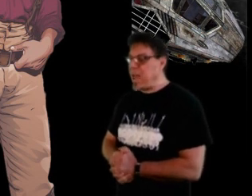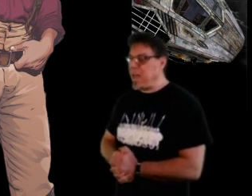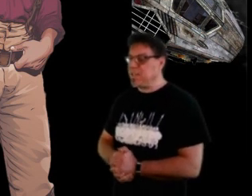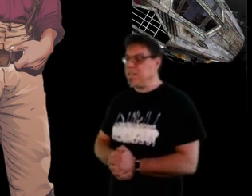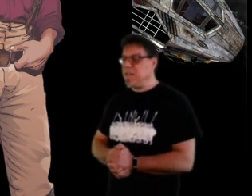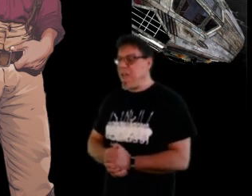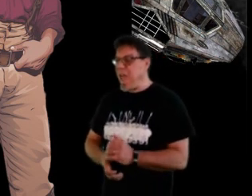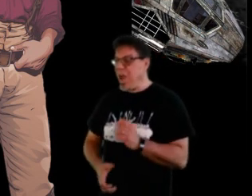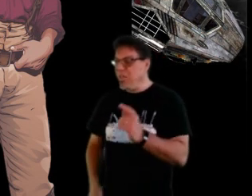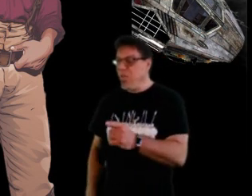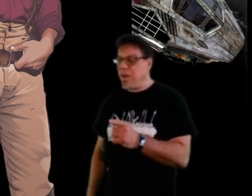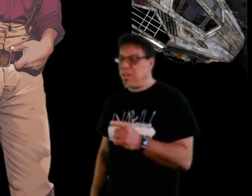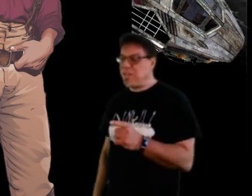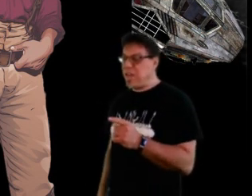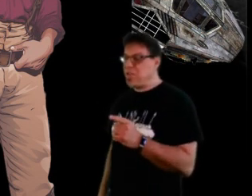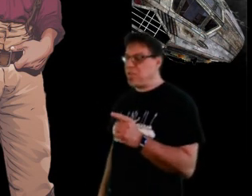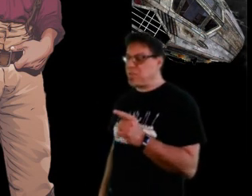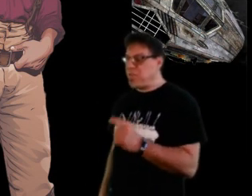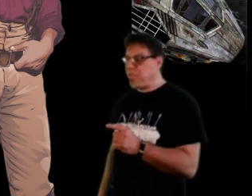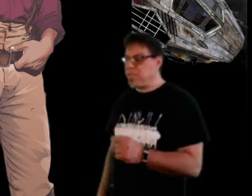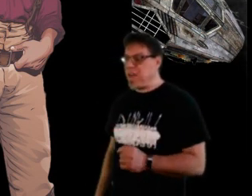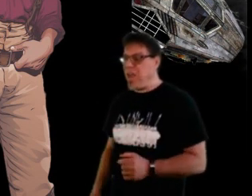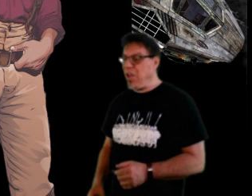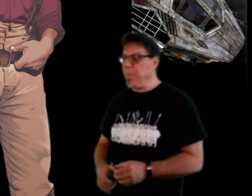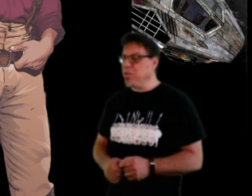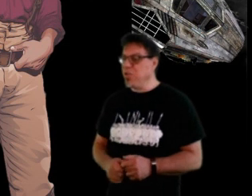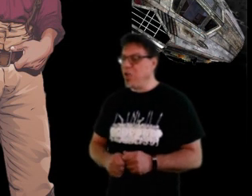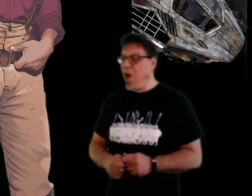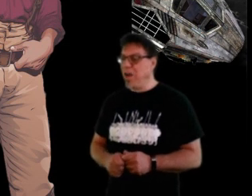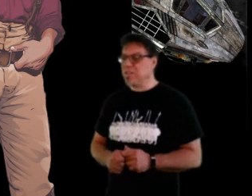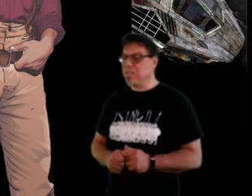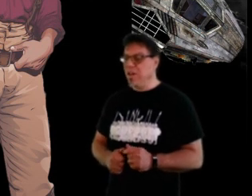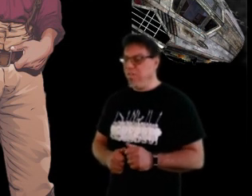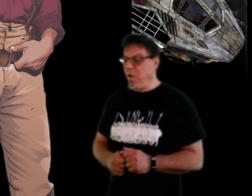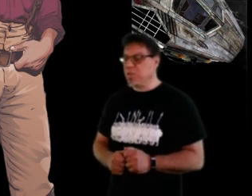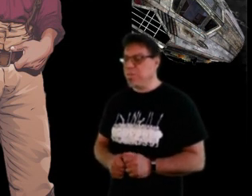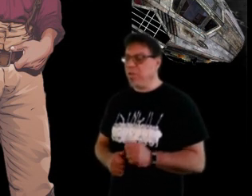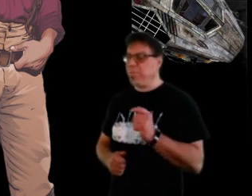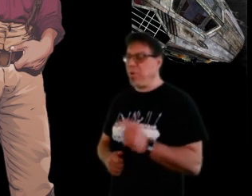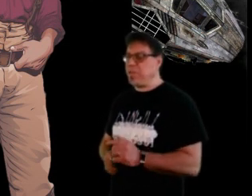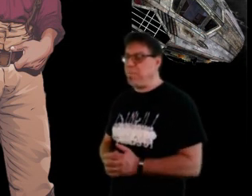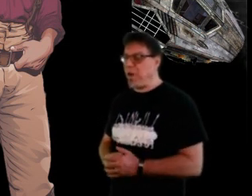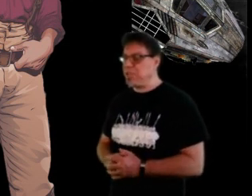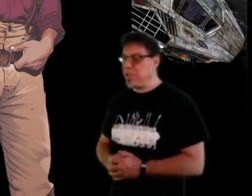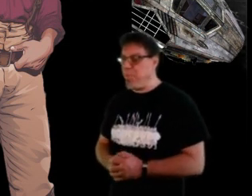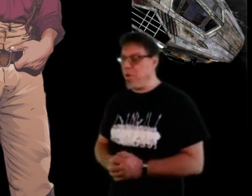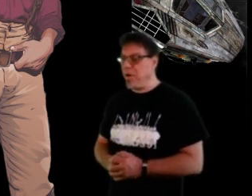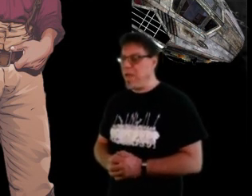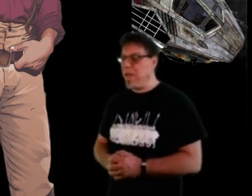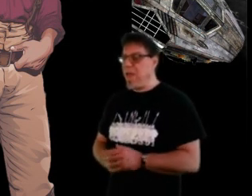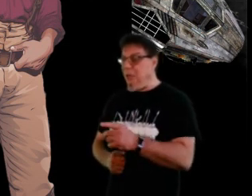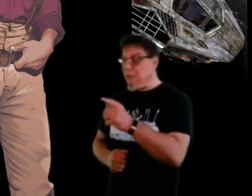ruling alliance, avoiding the dangerous Reavers, and helping good, honest folks smuggle protein bars to the